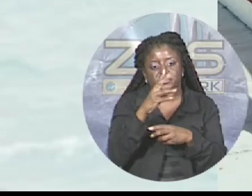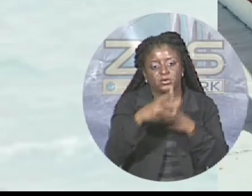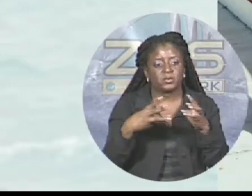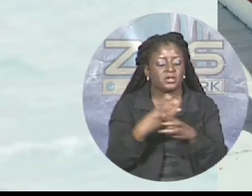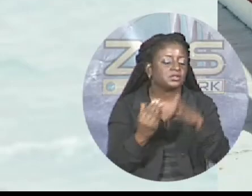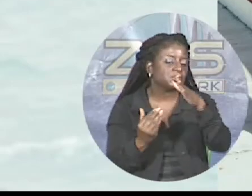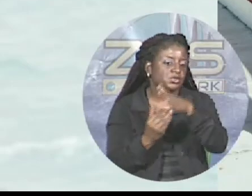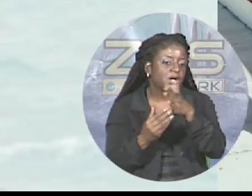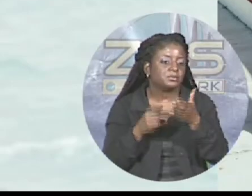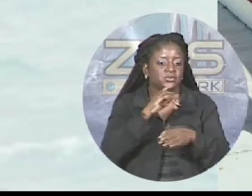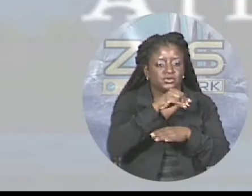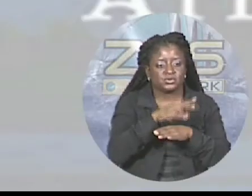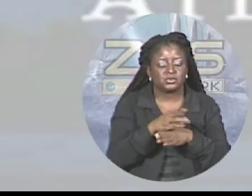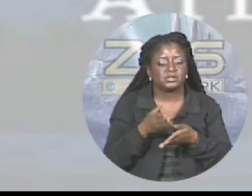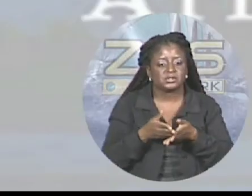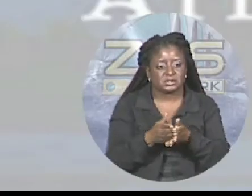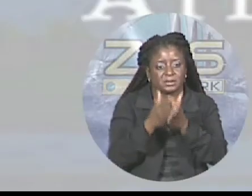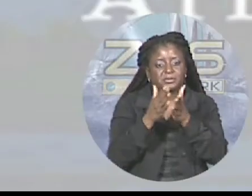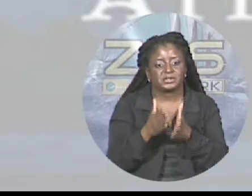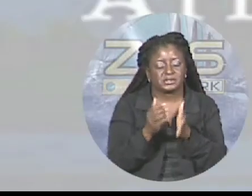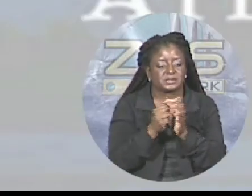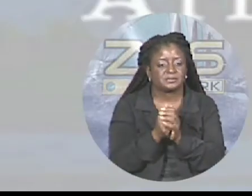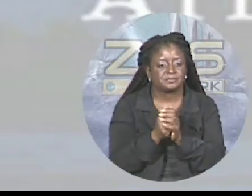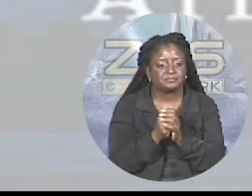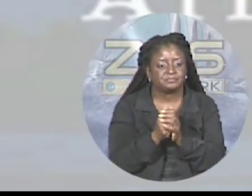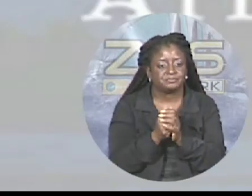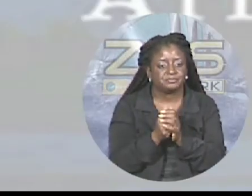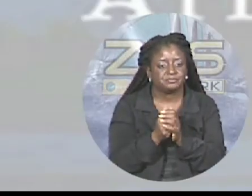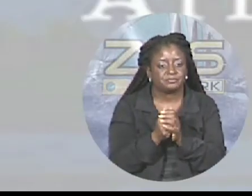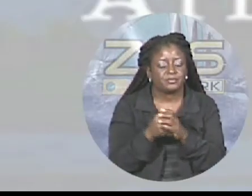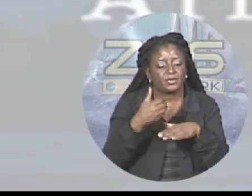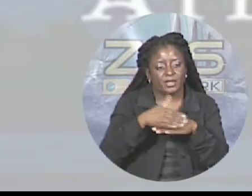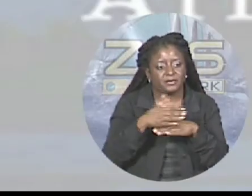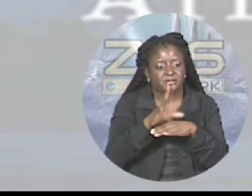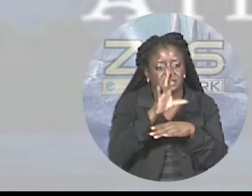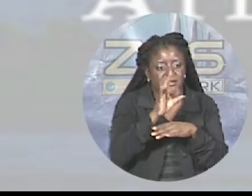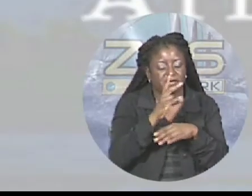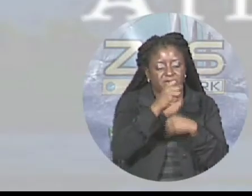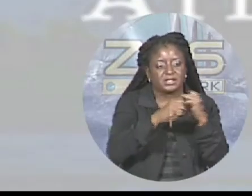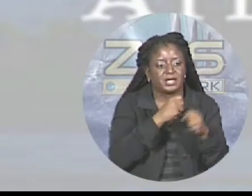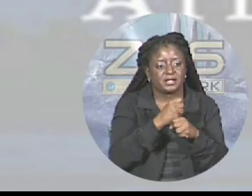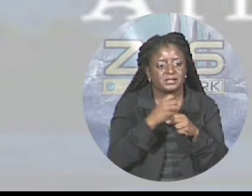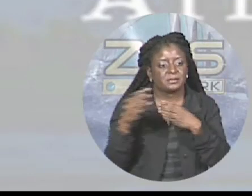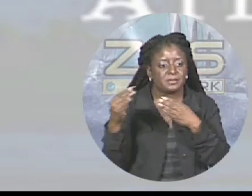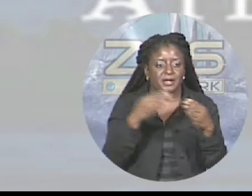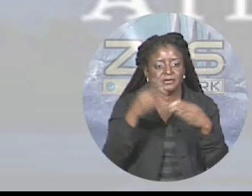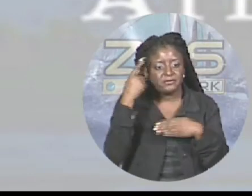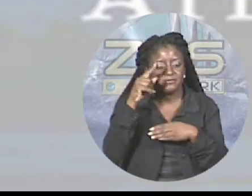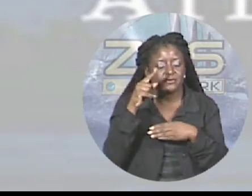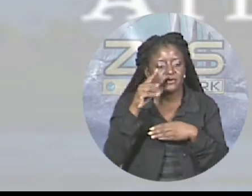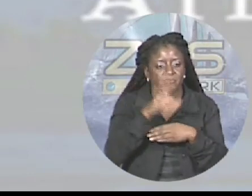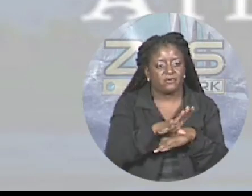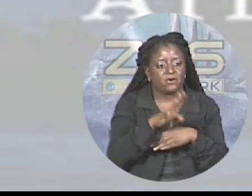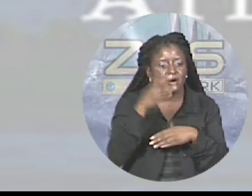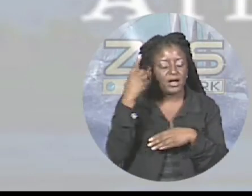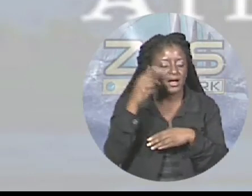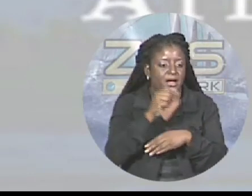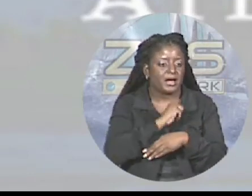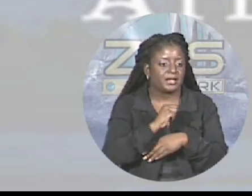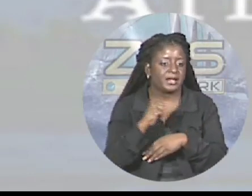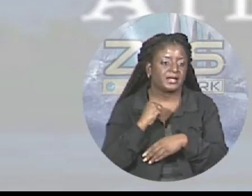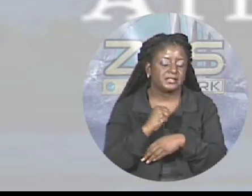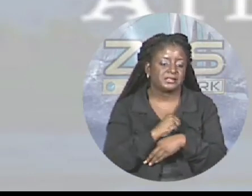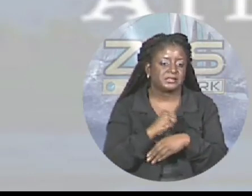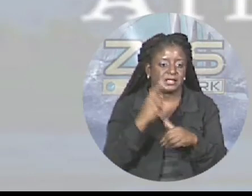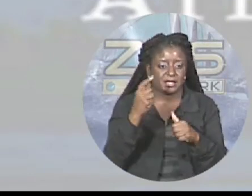top junior skippers. After 7 years, the battle for Atlantis has its first title sponsor. Bad Boy Mowers